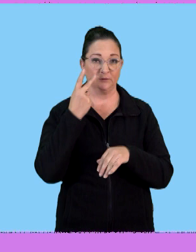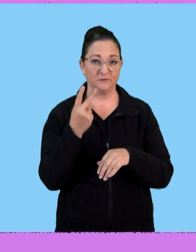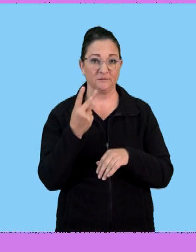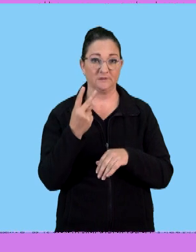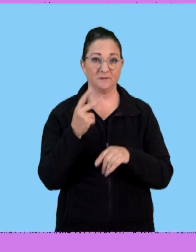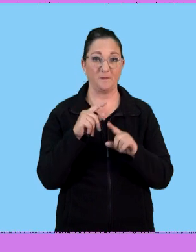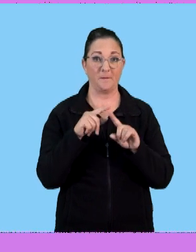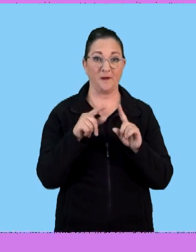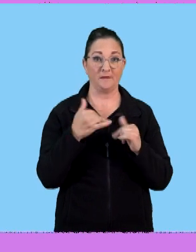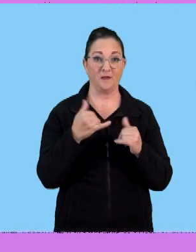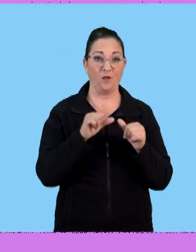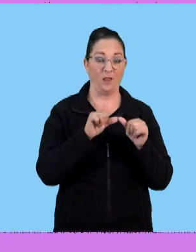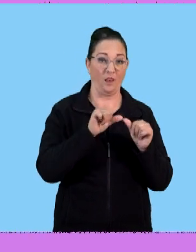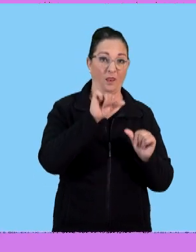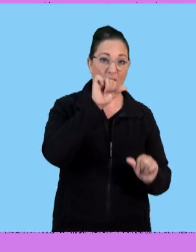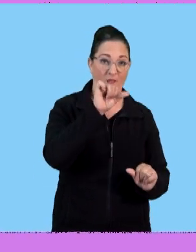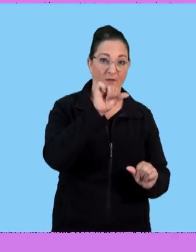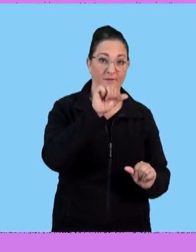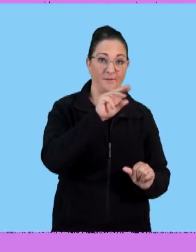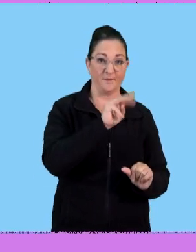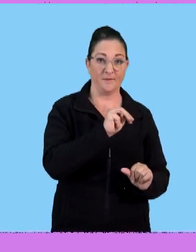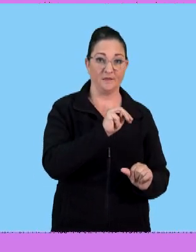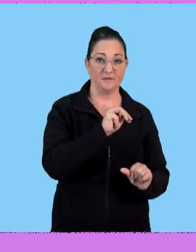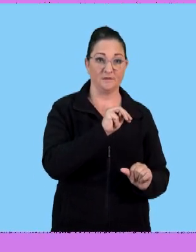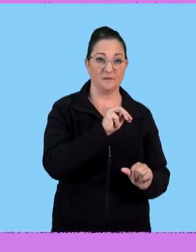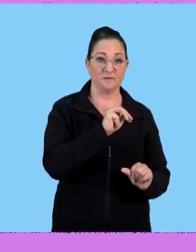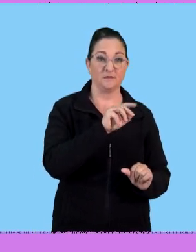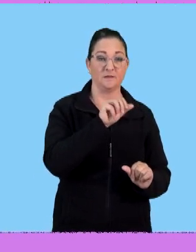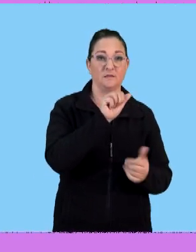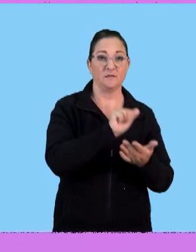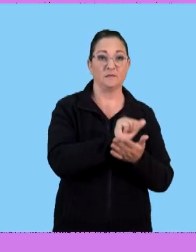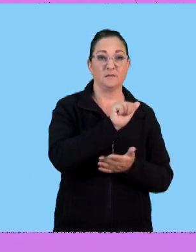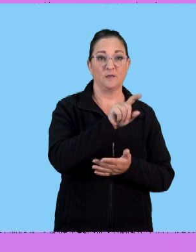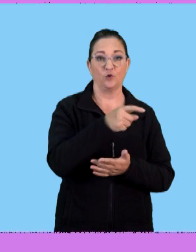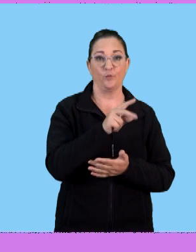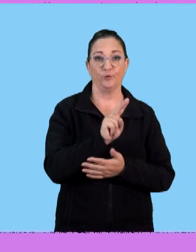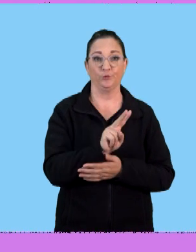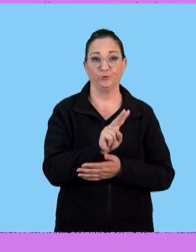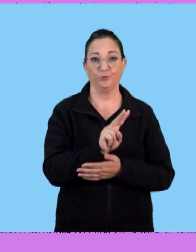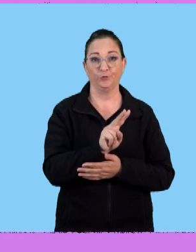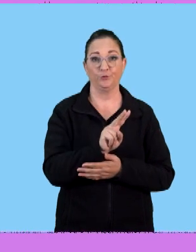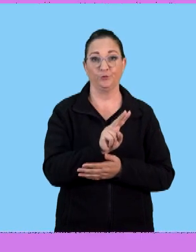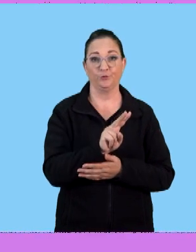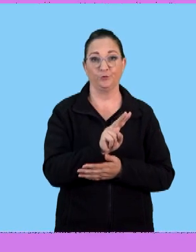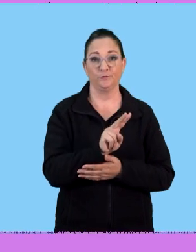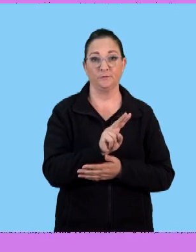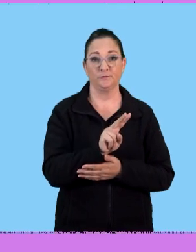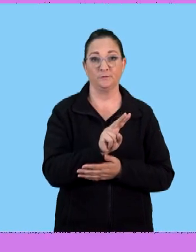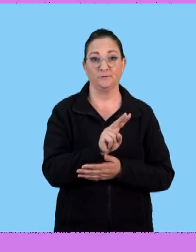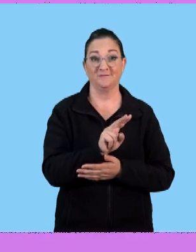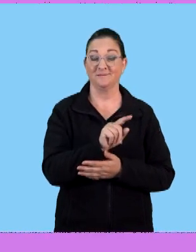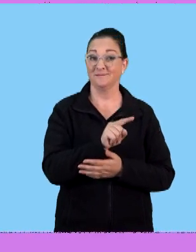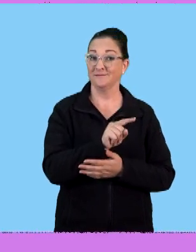Determine the length in meters of his house. So we will then say, we'll take the 16.2 meters. Remember we are